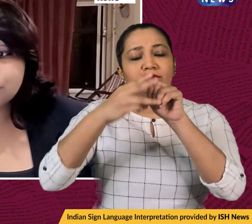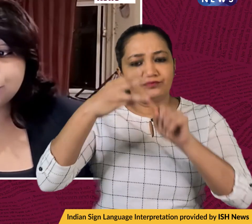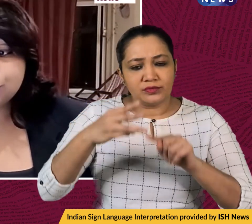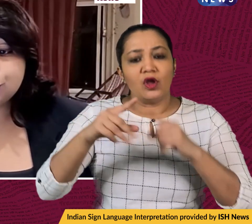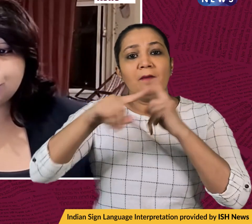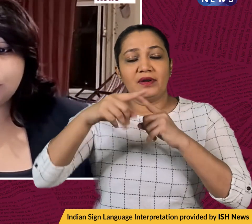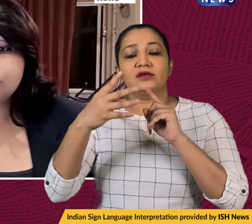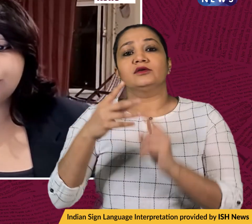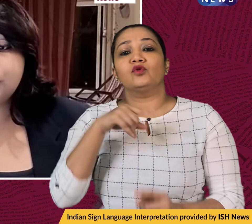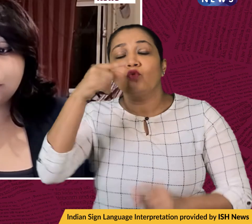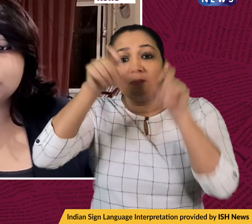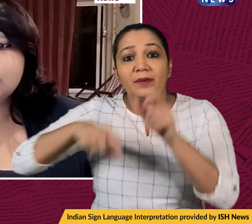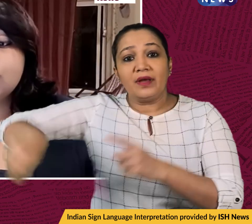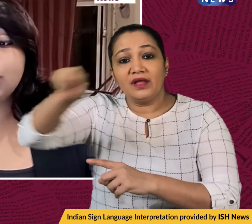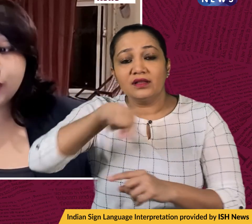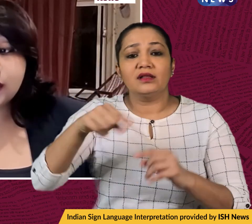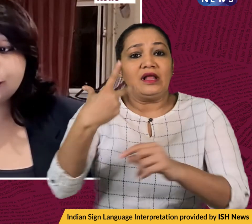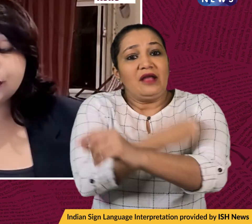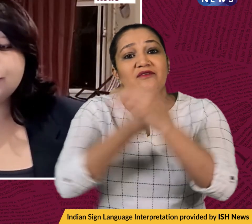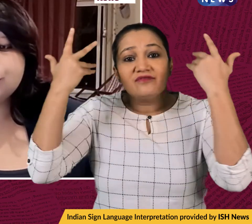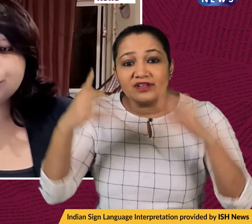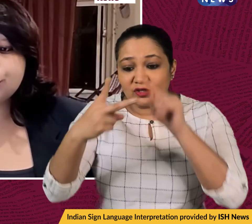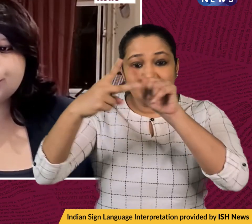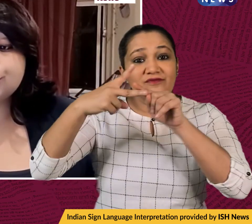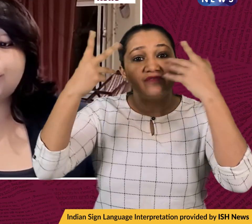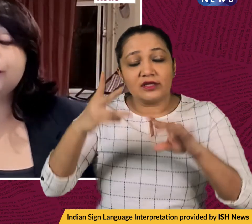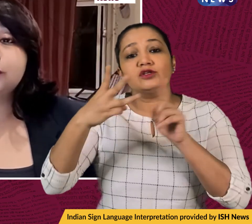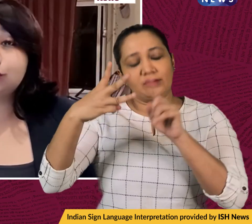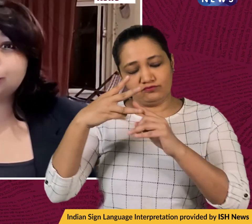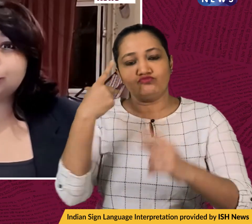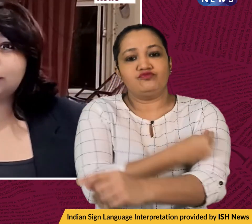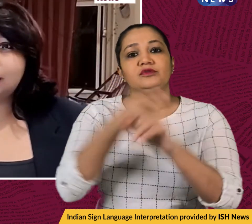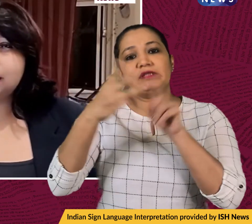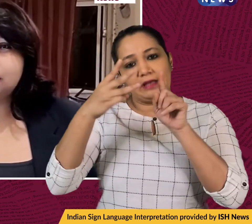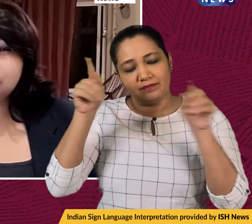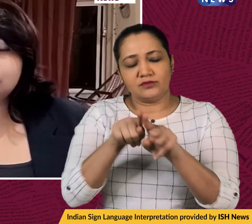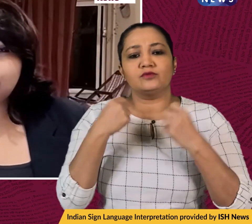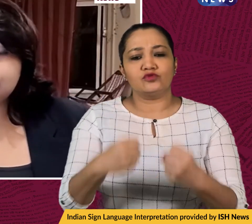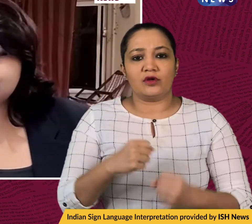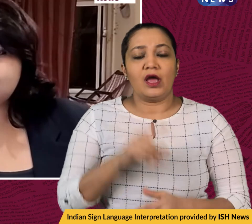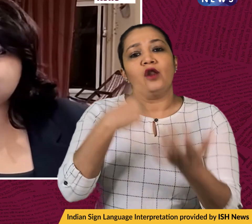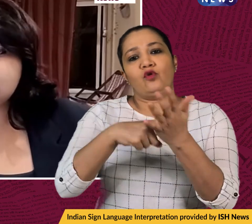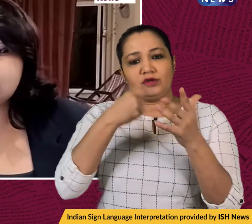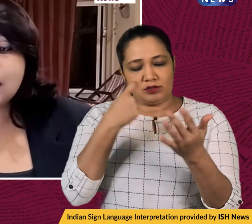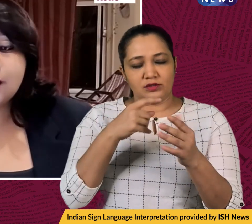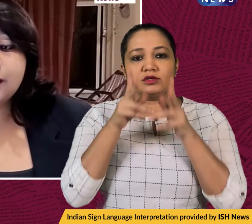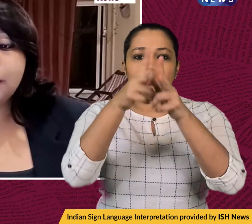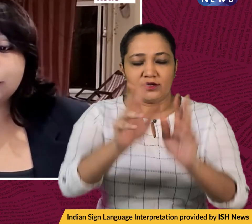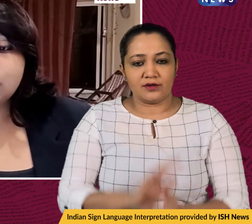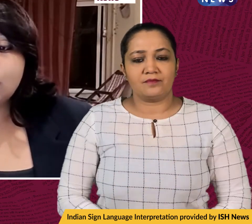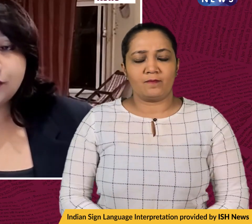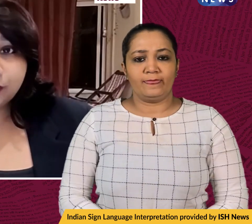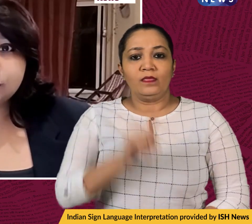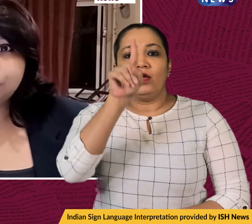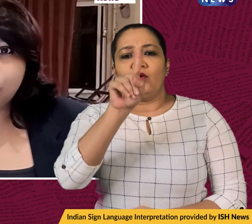and as a booster shot for people who already received 2 doses of their original vaccine. And this is a Reuters report which says that